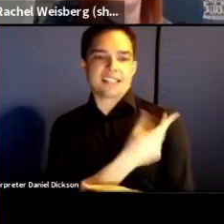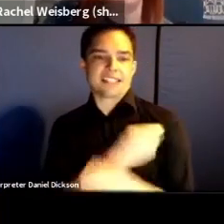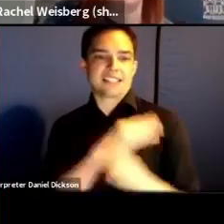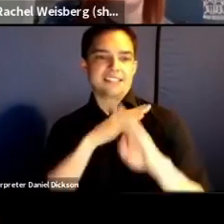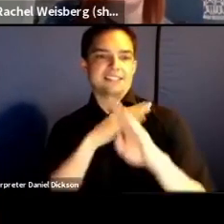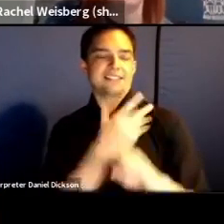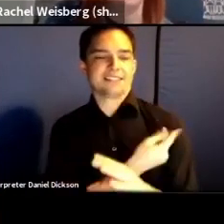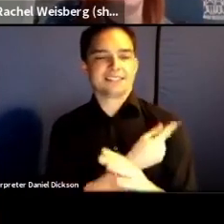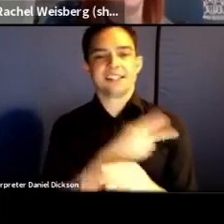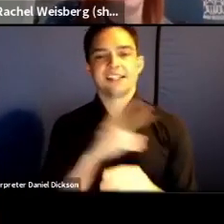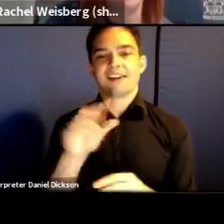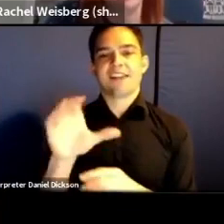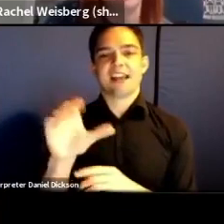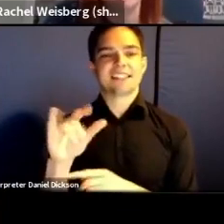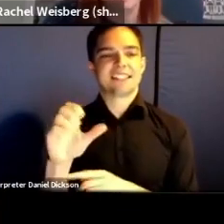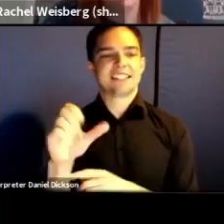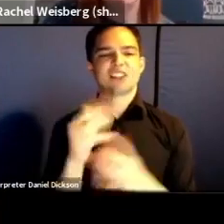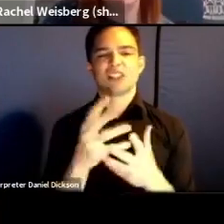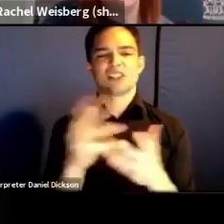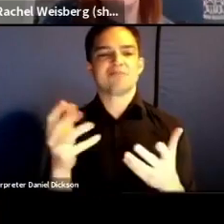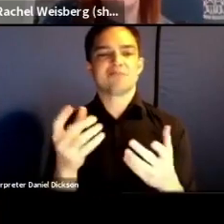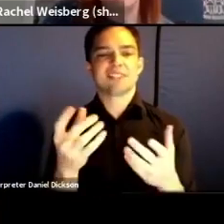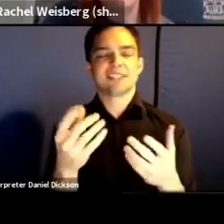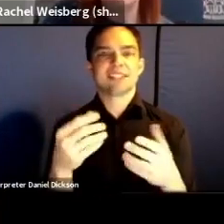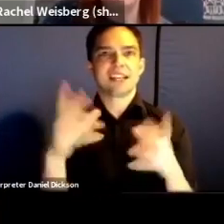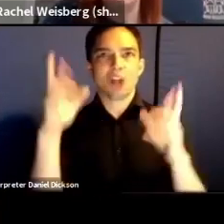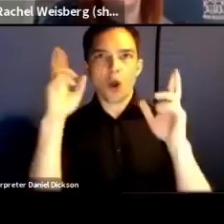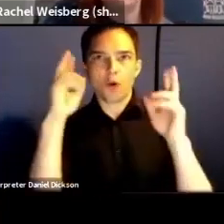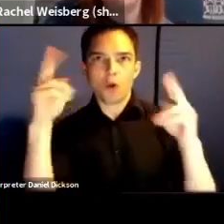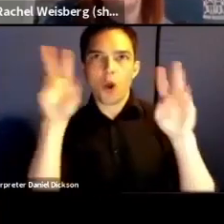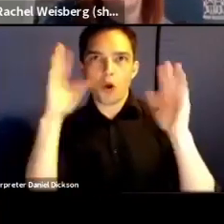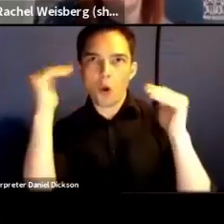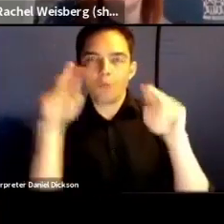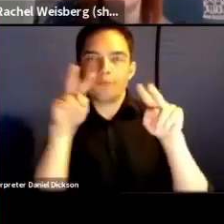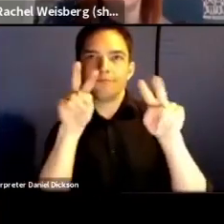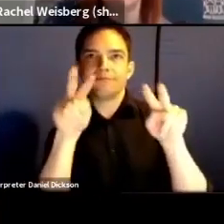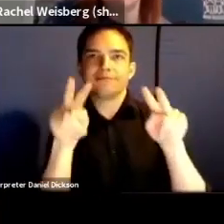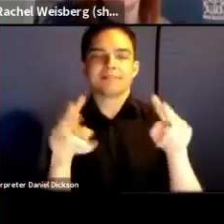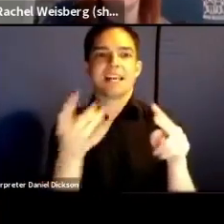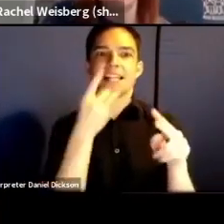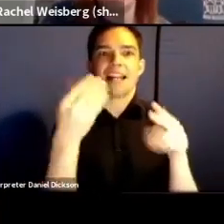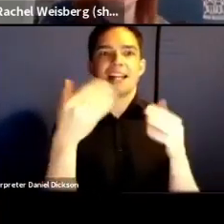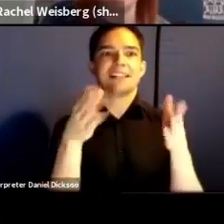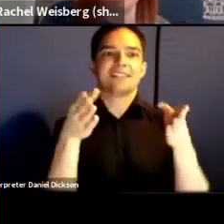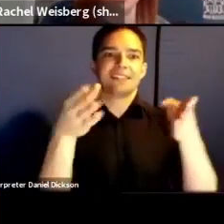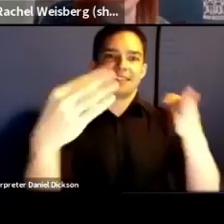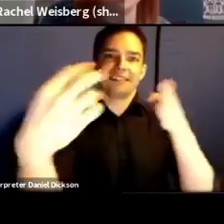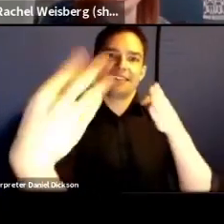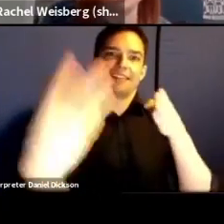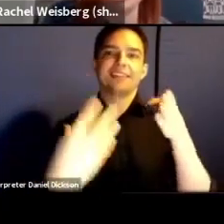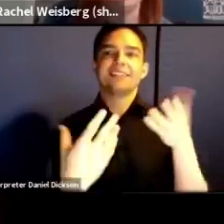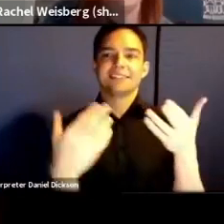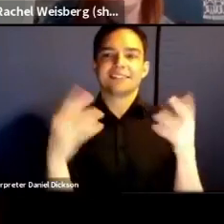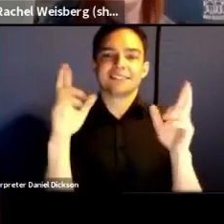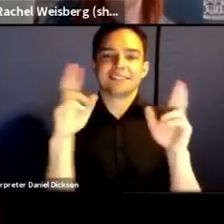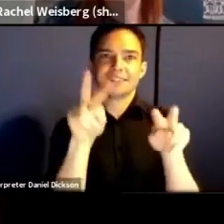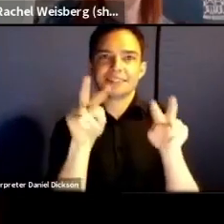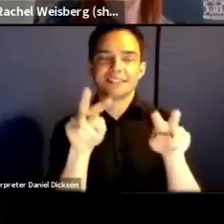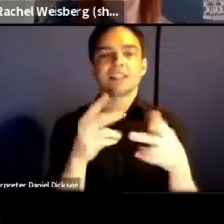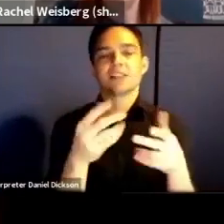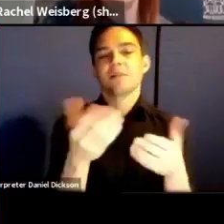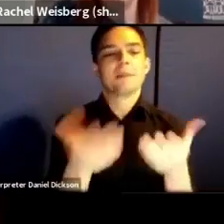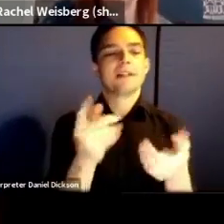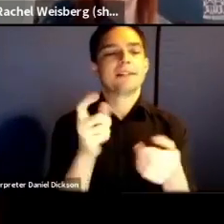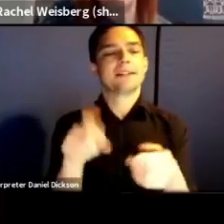are there's a light at the end of the tunnel. And so it may be that somebody really only needs an accommodation for a couple of months. And so